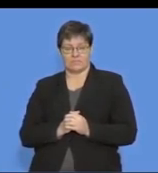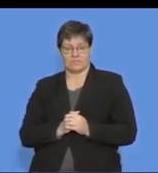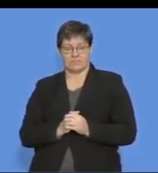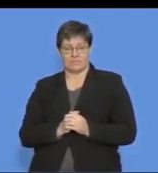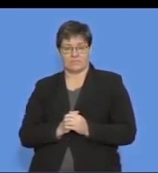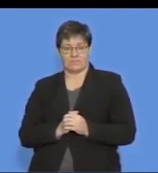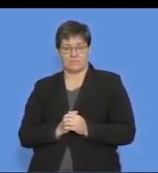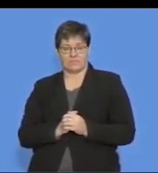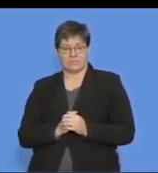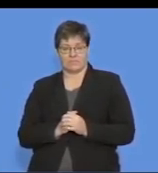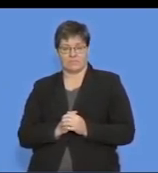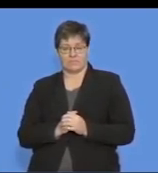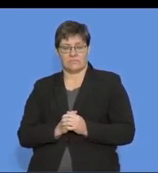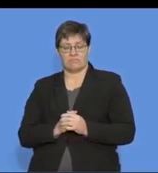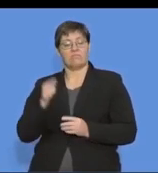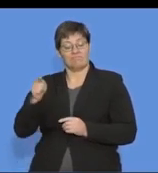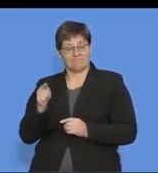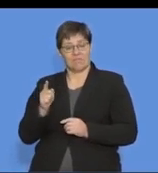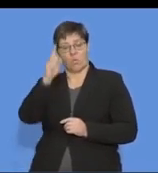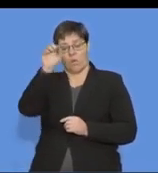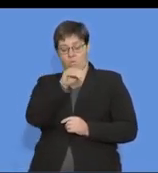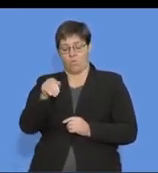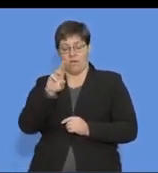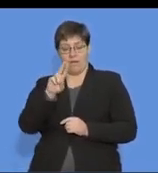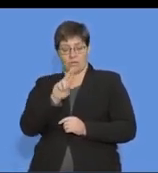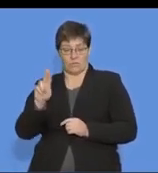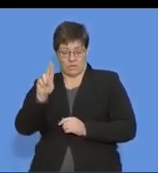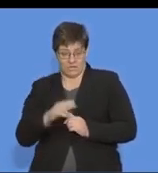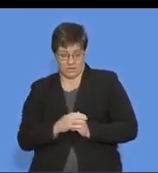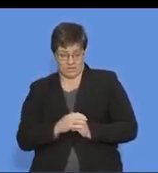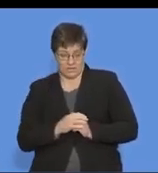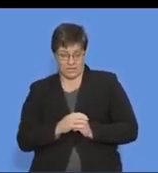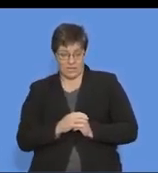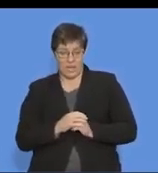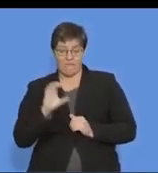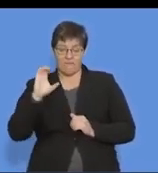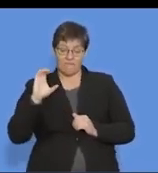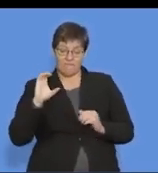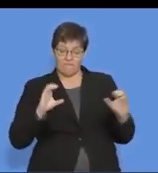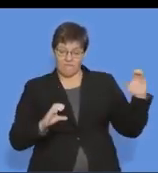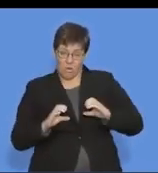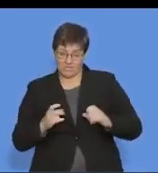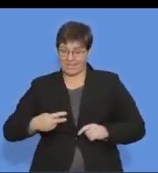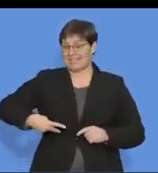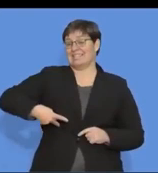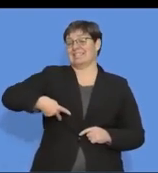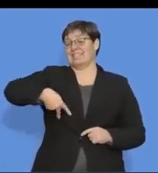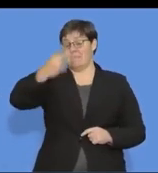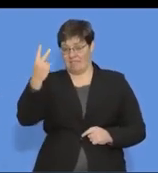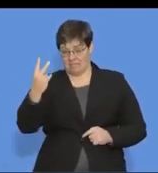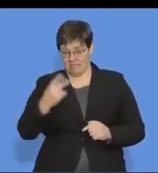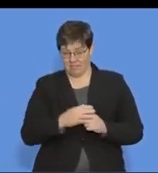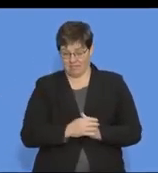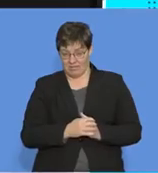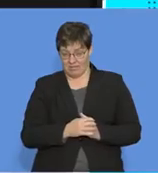Of the square of the distance, right? So which is the 1 over r squared. So if force has to be doubled, right? If the